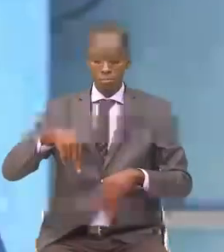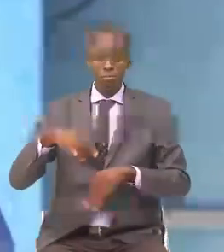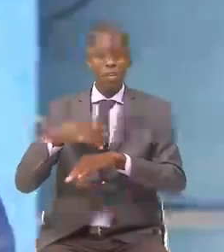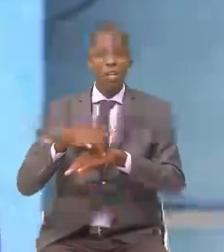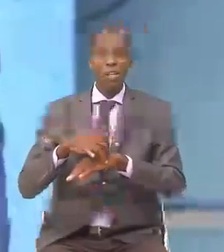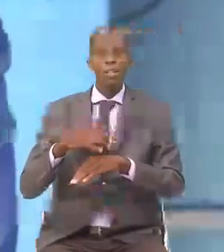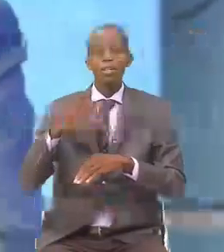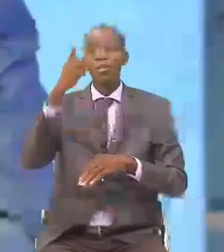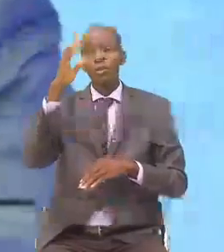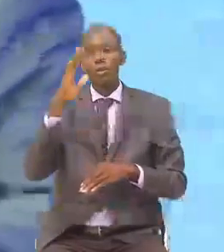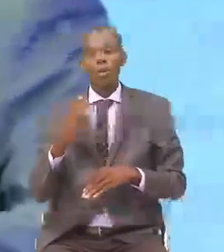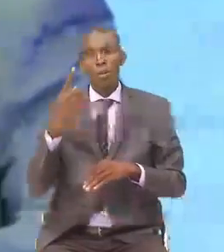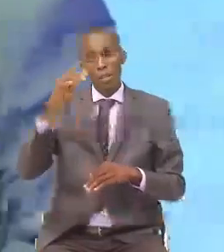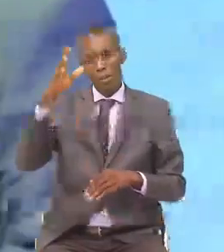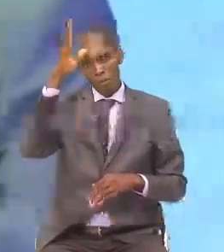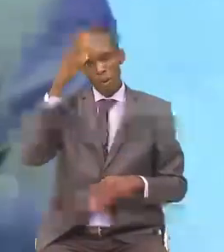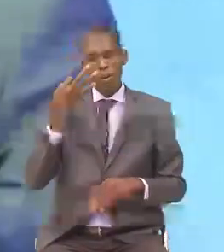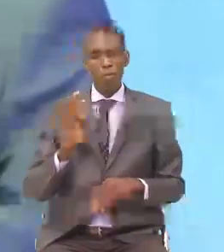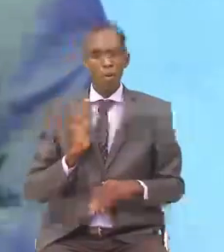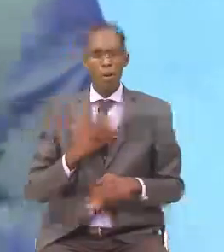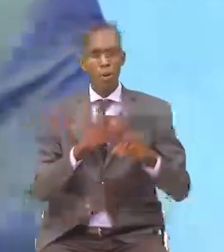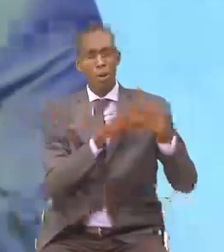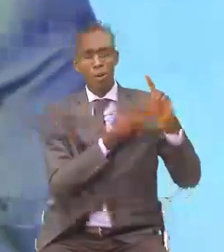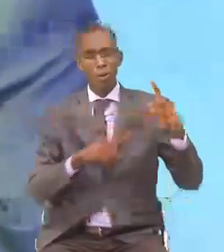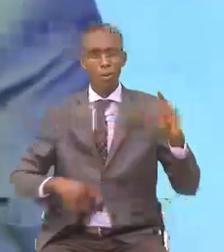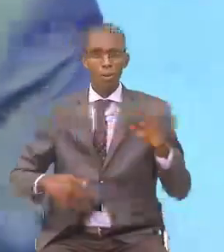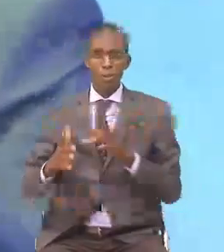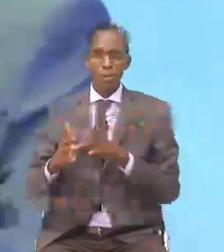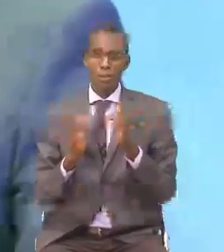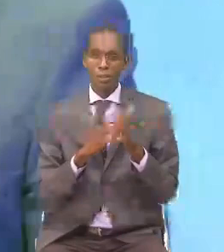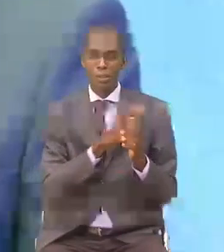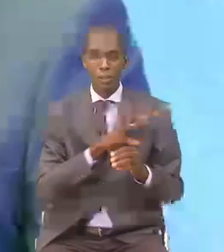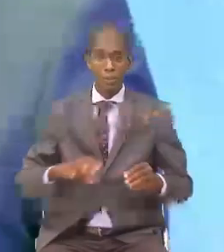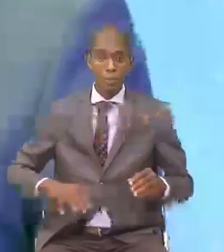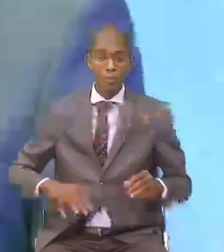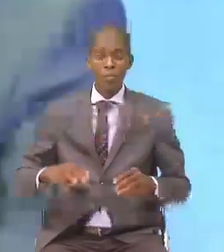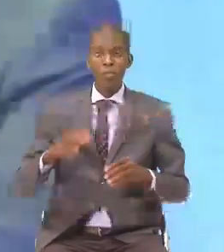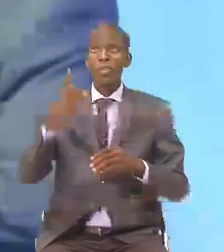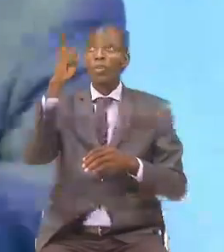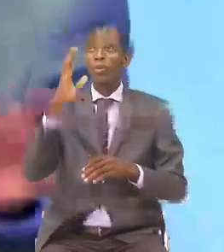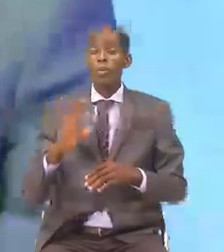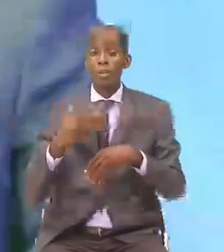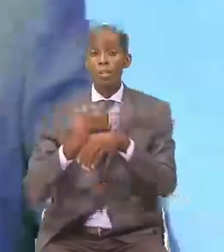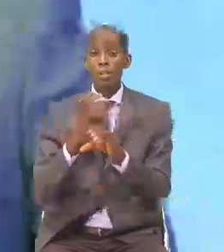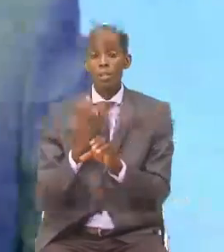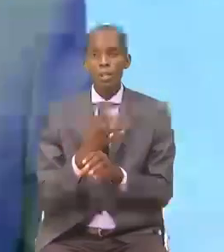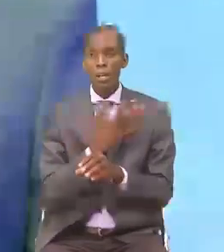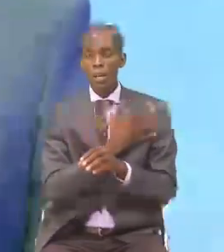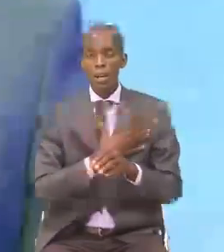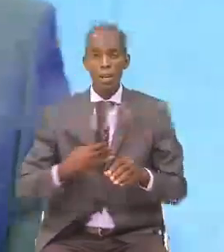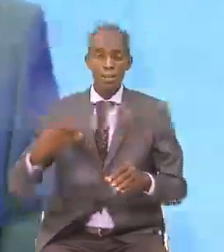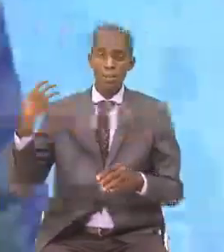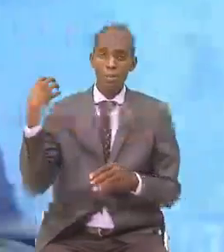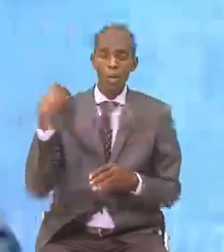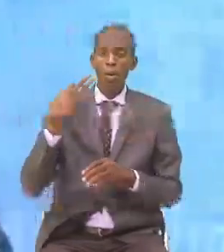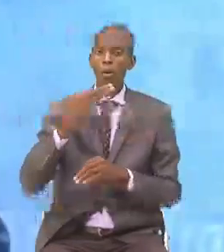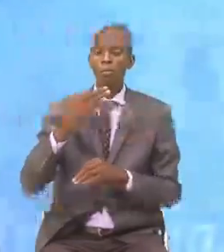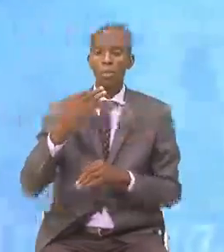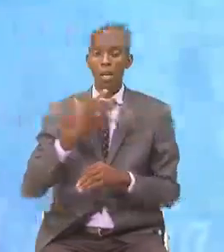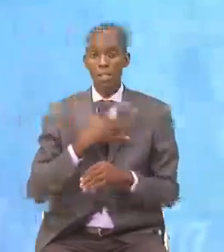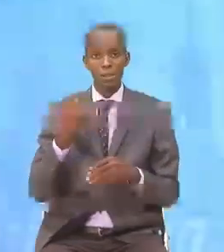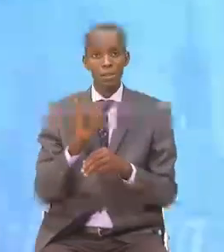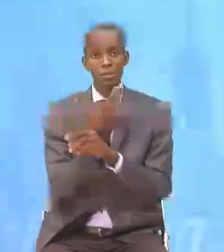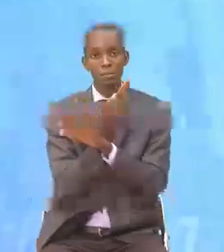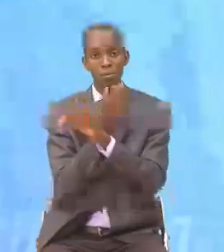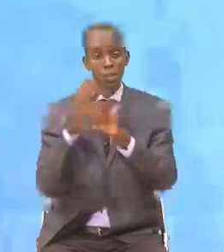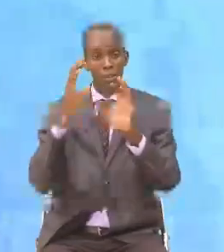Father of heaven and earth. God, the Father of our Lord Jesus Christ. God, the creator and the master and